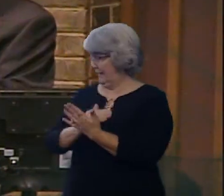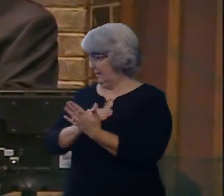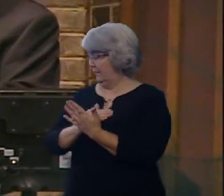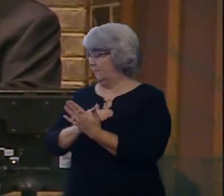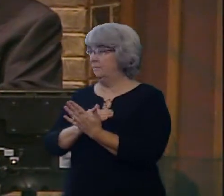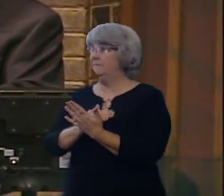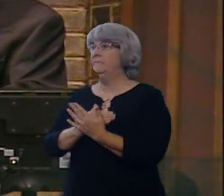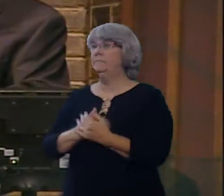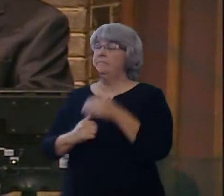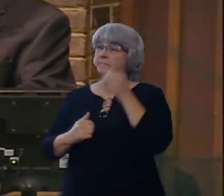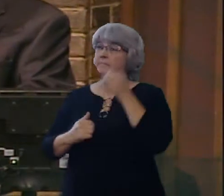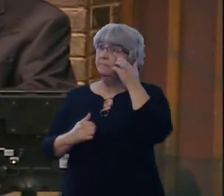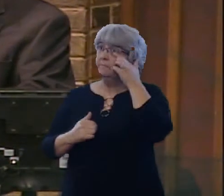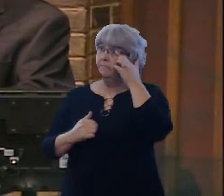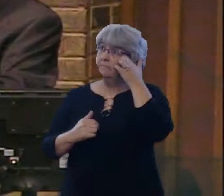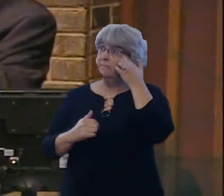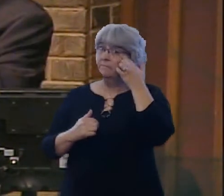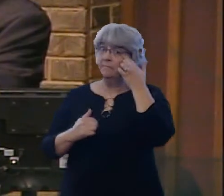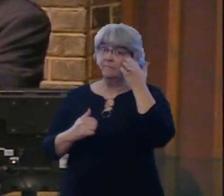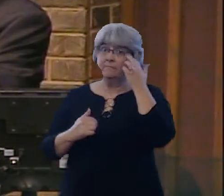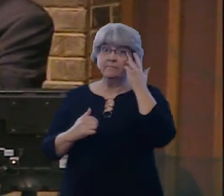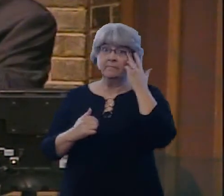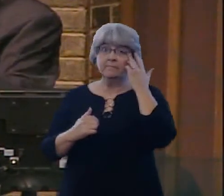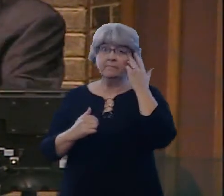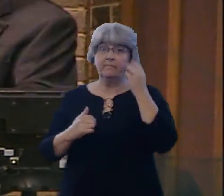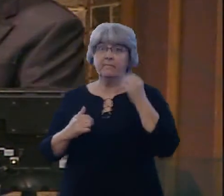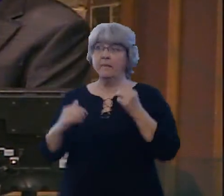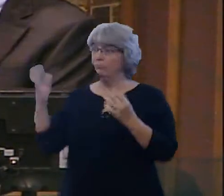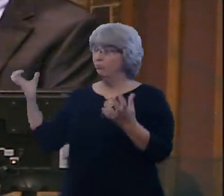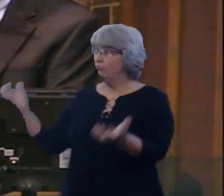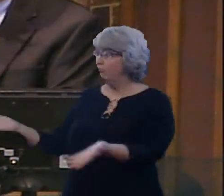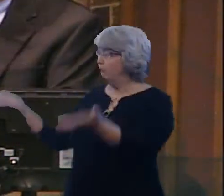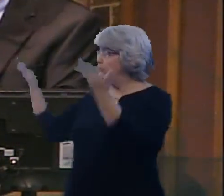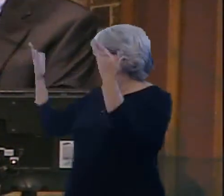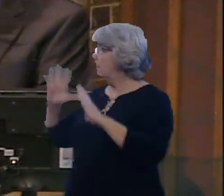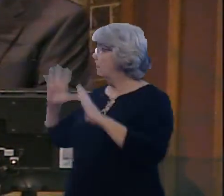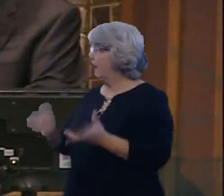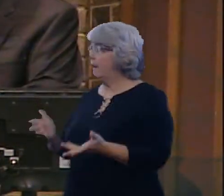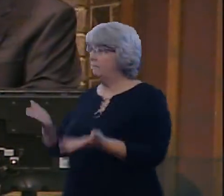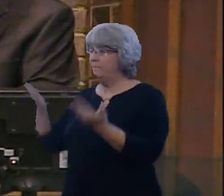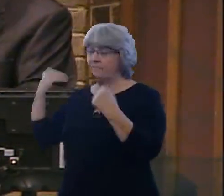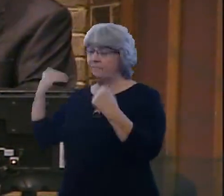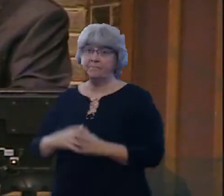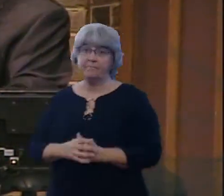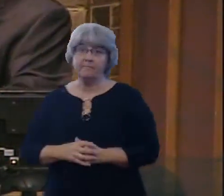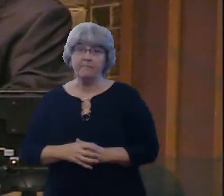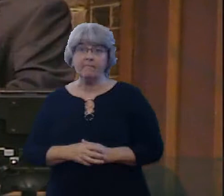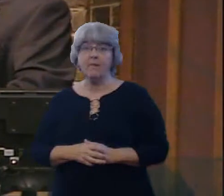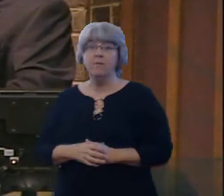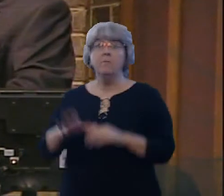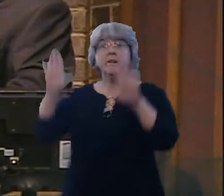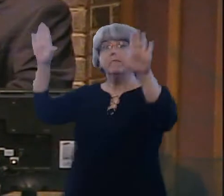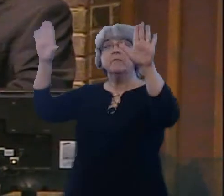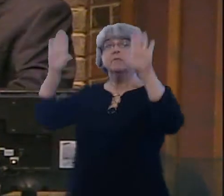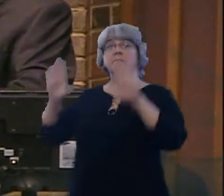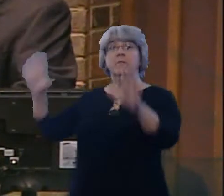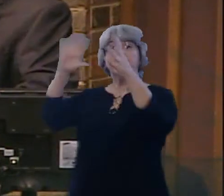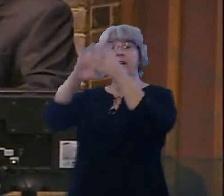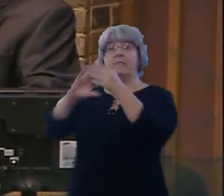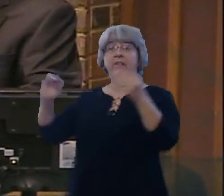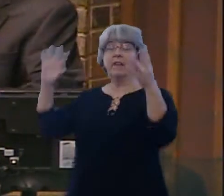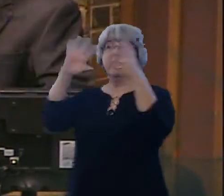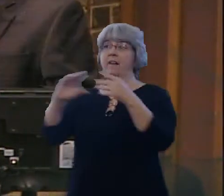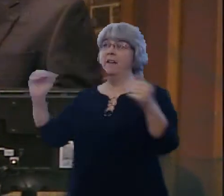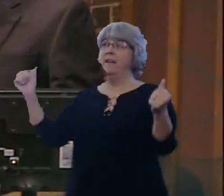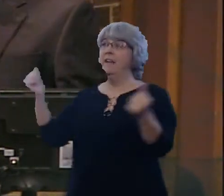781. We'll do the first and the second stanzas. If you'd like to, please stand. We'll sing it together. Wonderful story